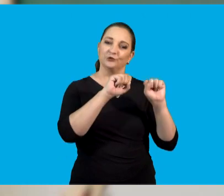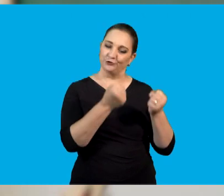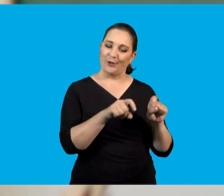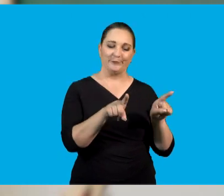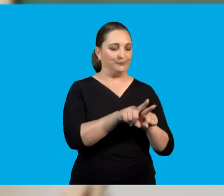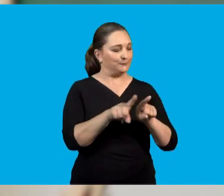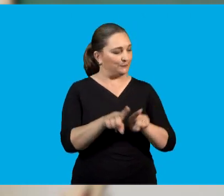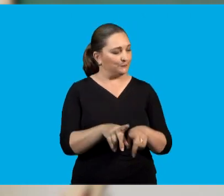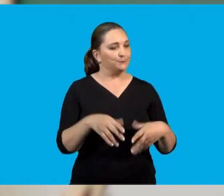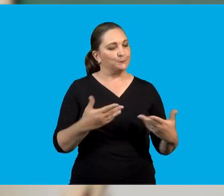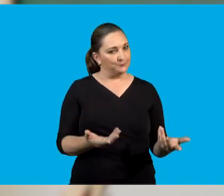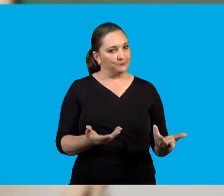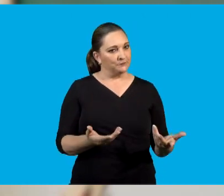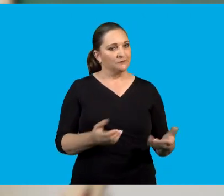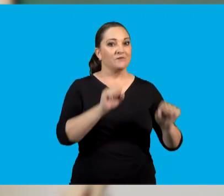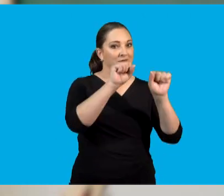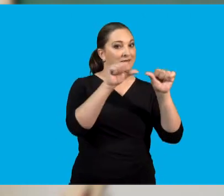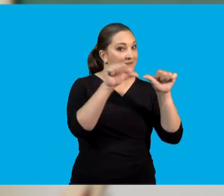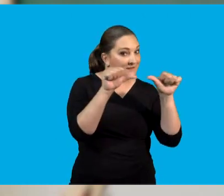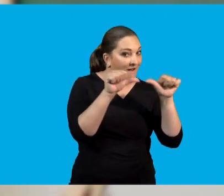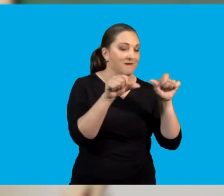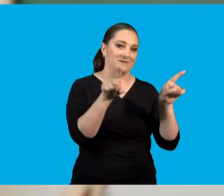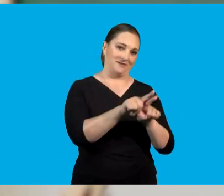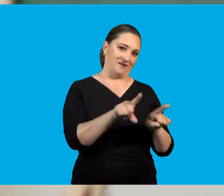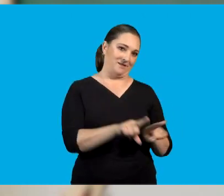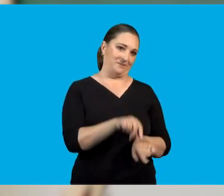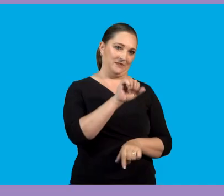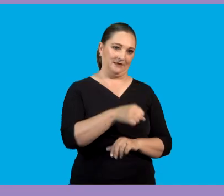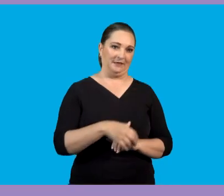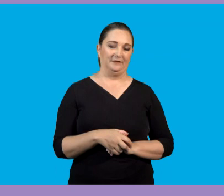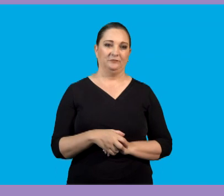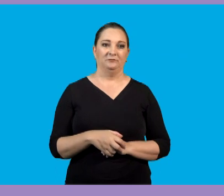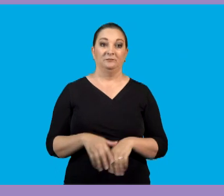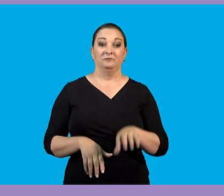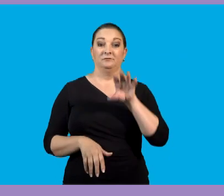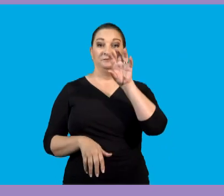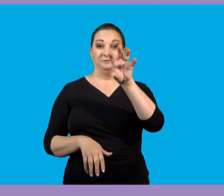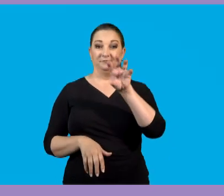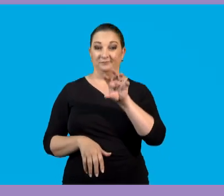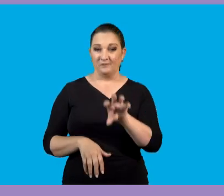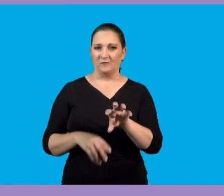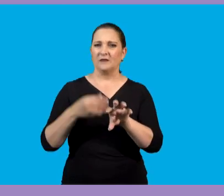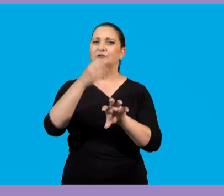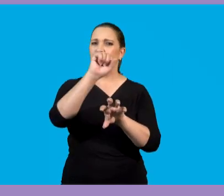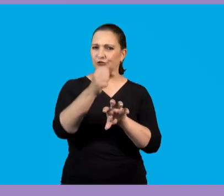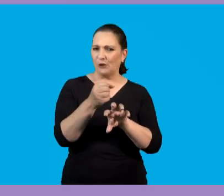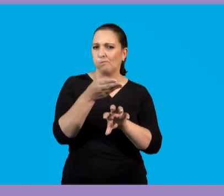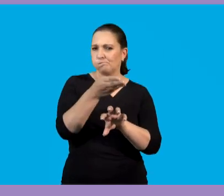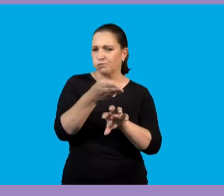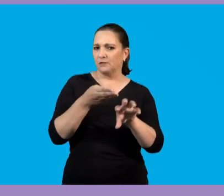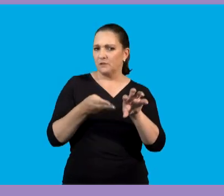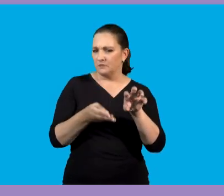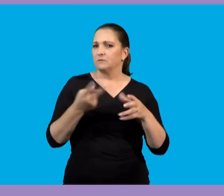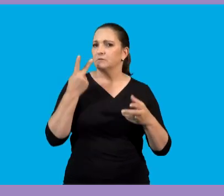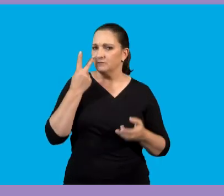same shape, and we can see that they are exactly the same size. When we are looking at the shape here, we can see